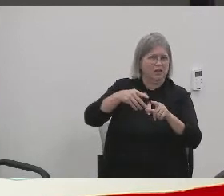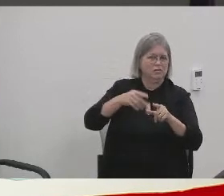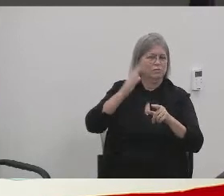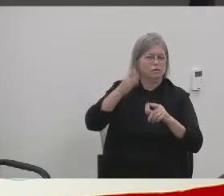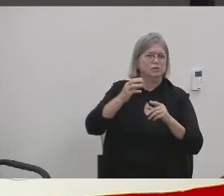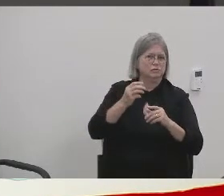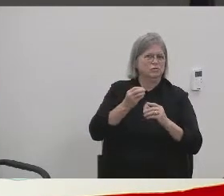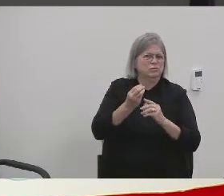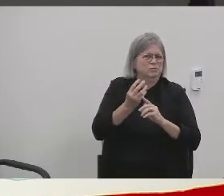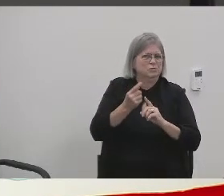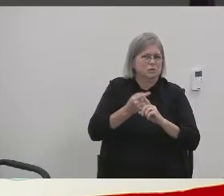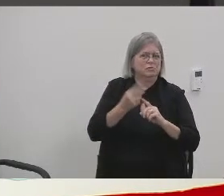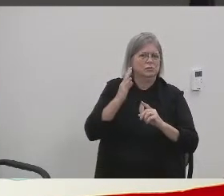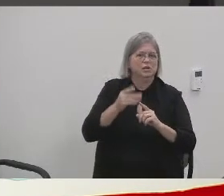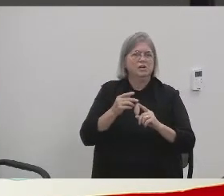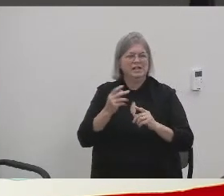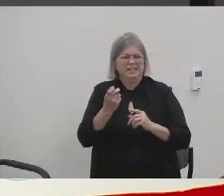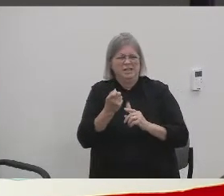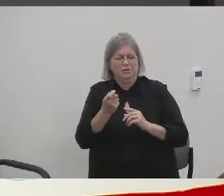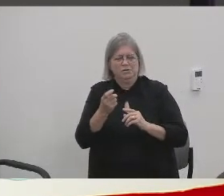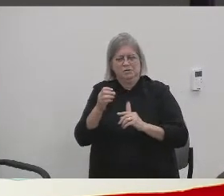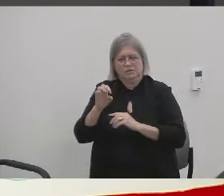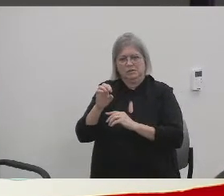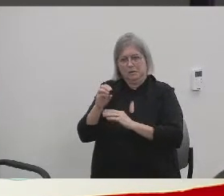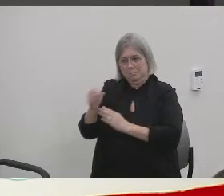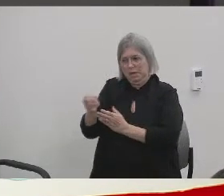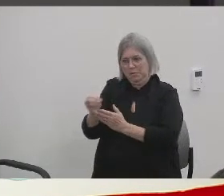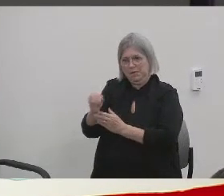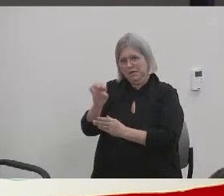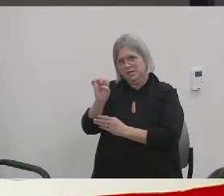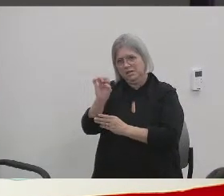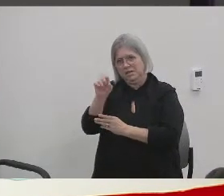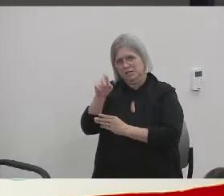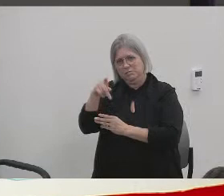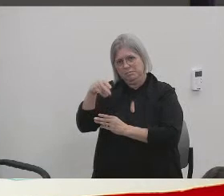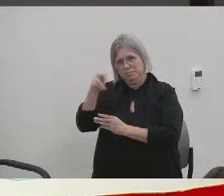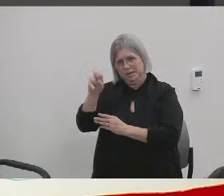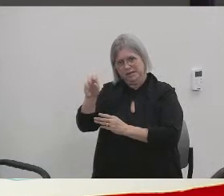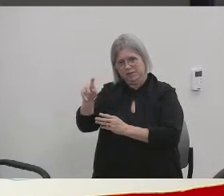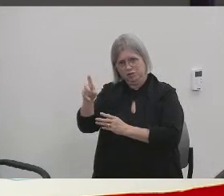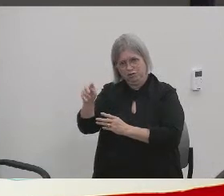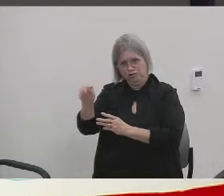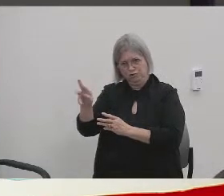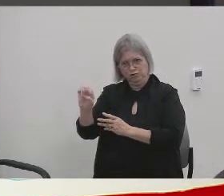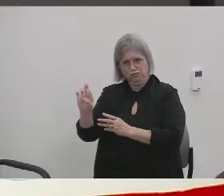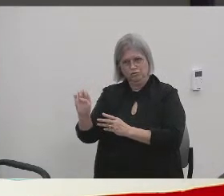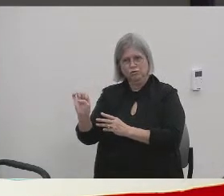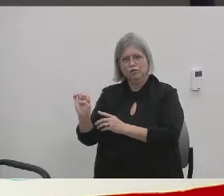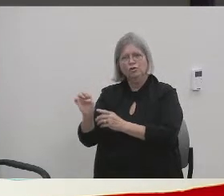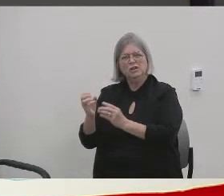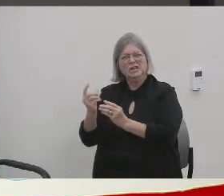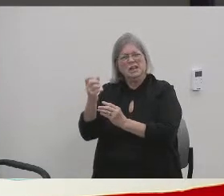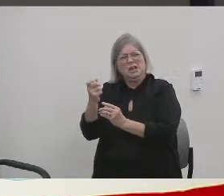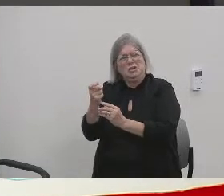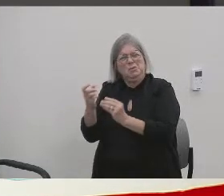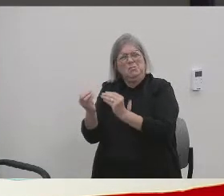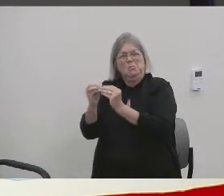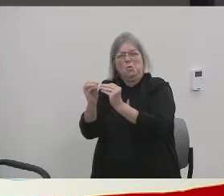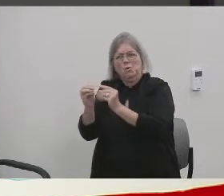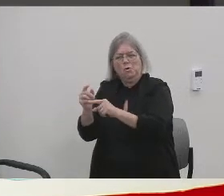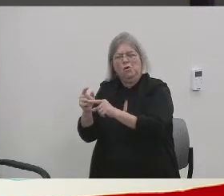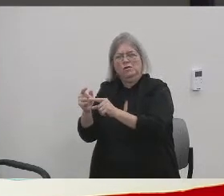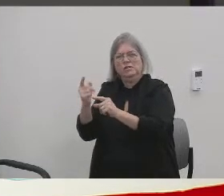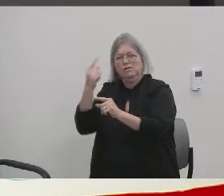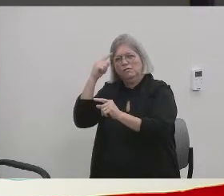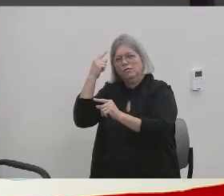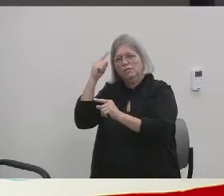higher than what they have in the past. Reason being is the roofs for the 2 elementaries. We spent out about $1.2 million